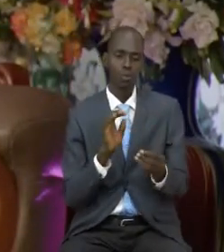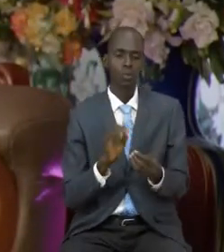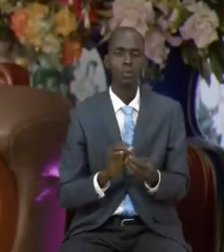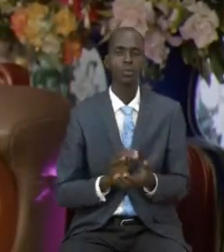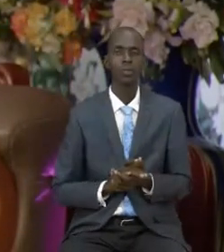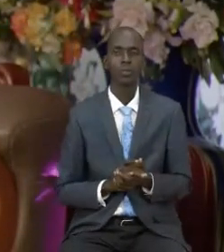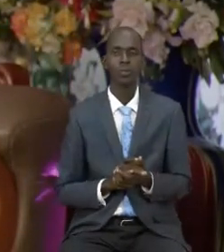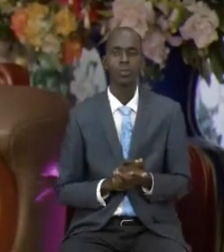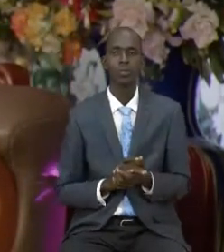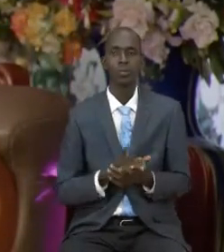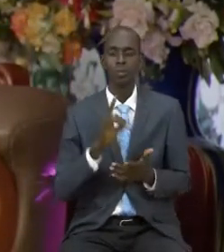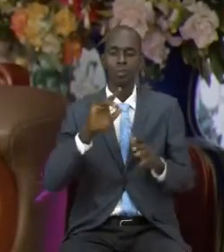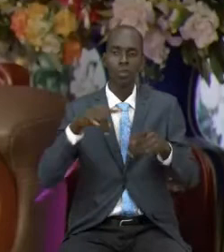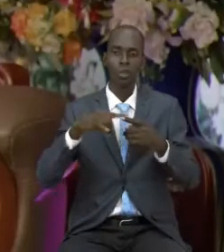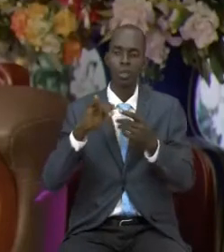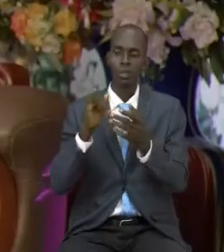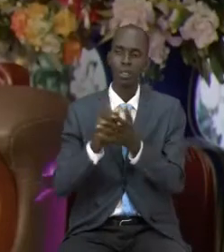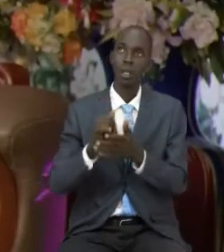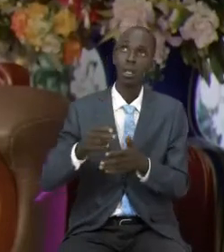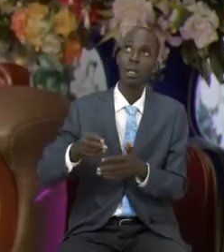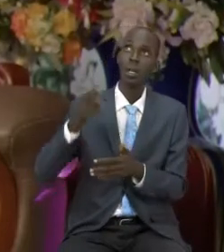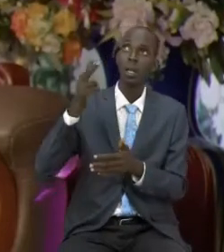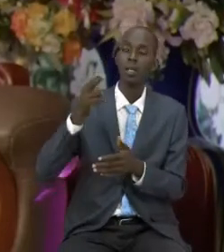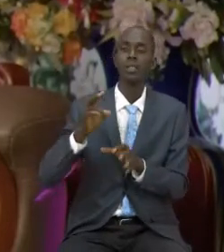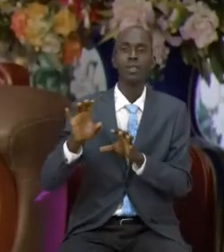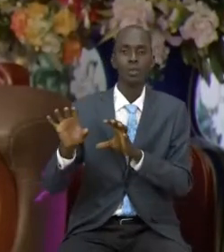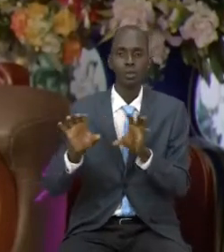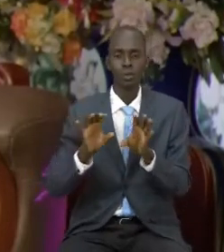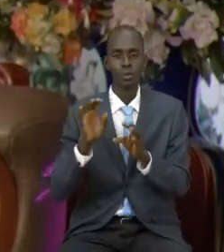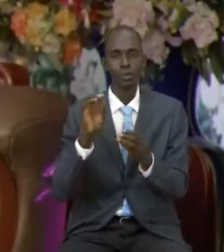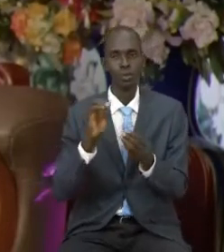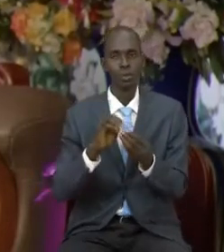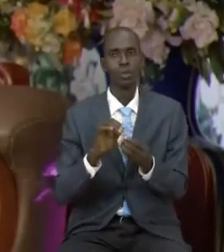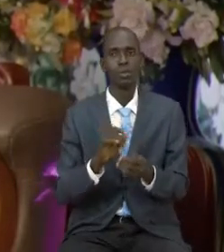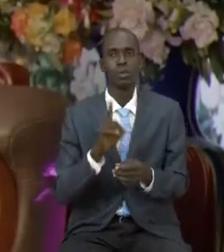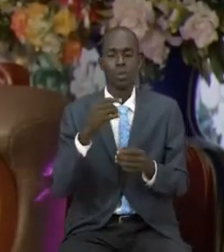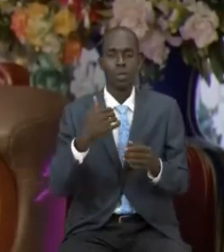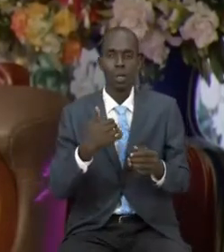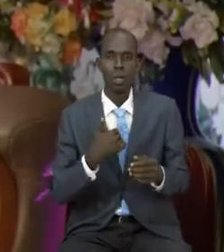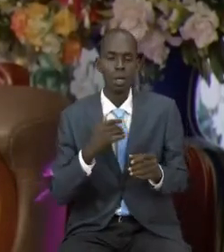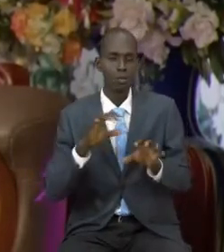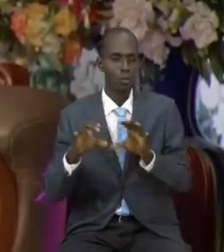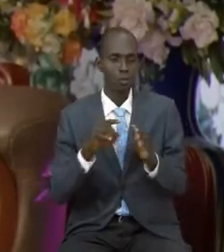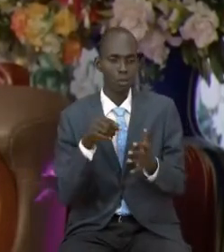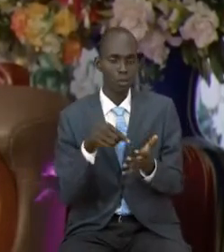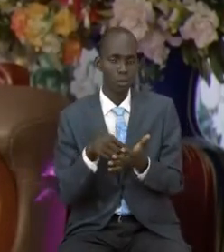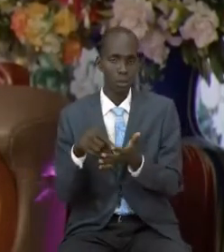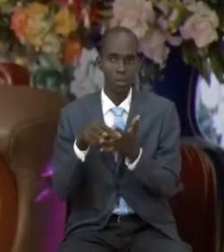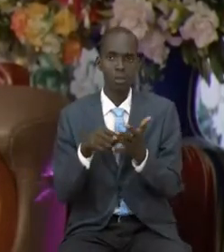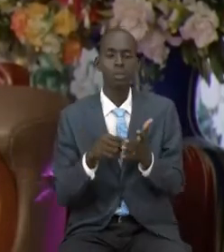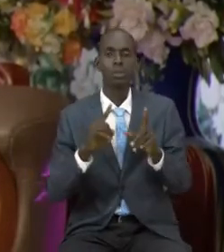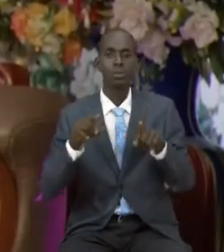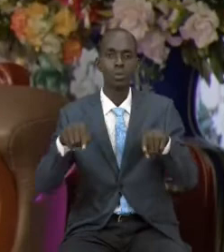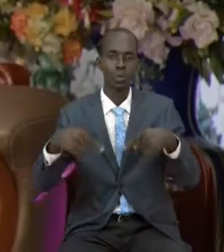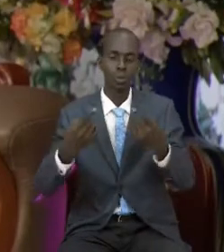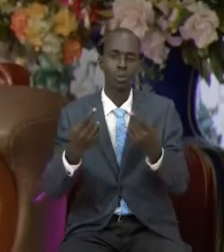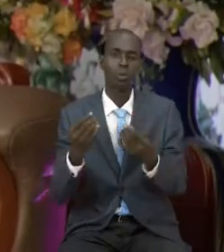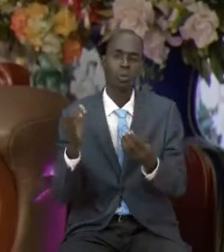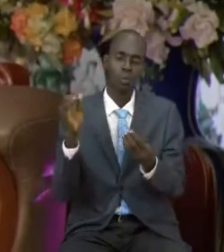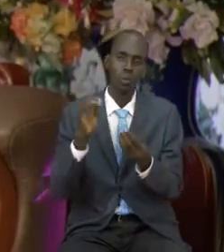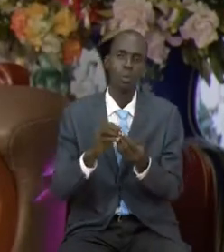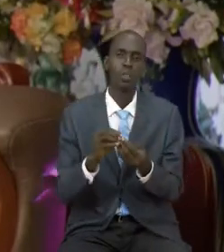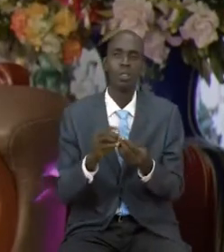You've gone to that height, extra mile. You've done this, extra mile.